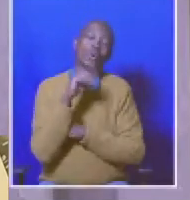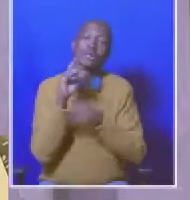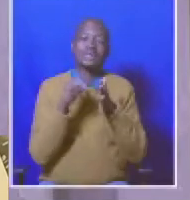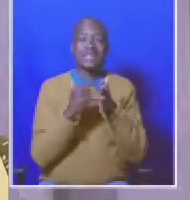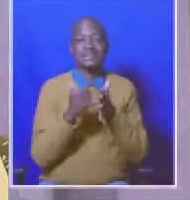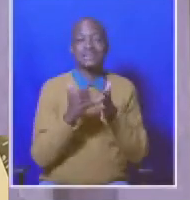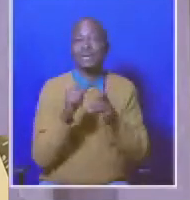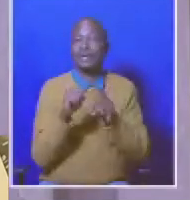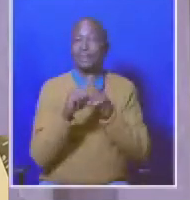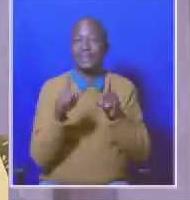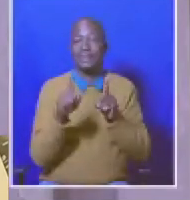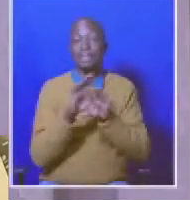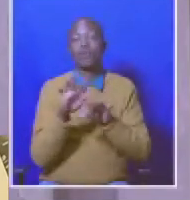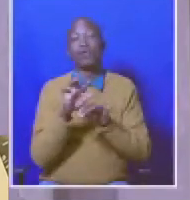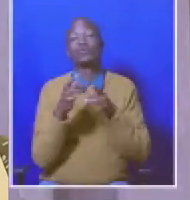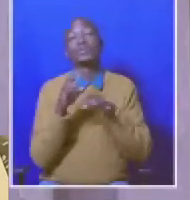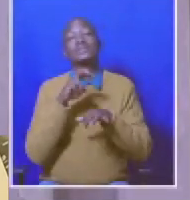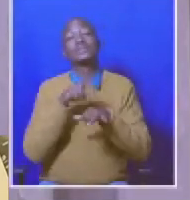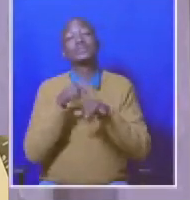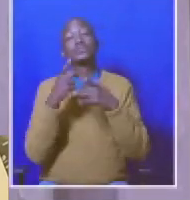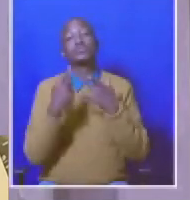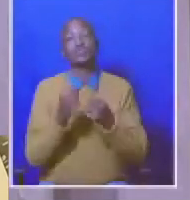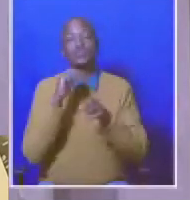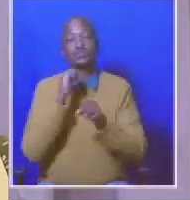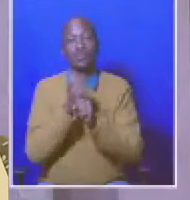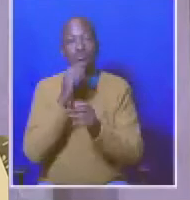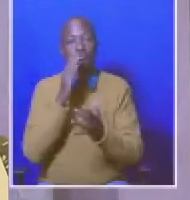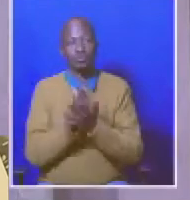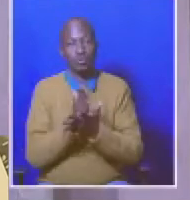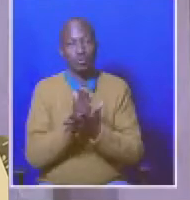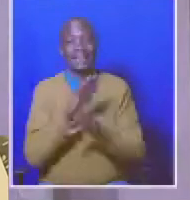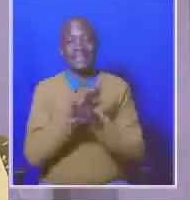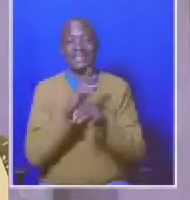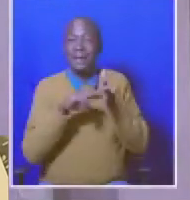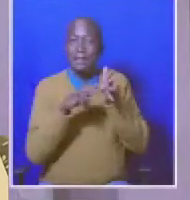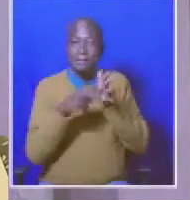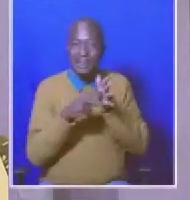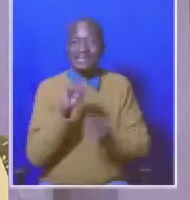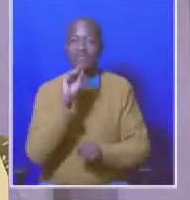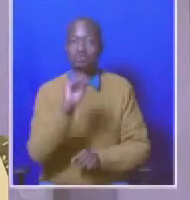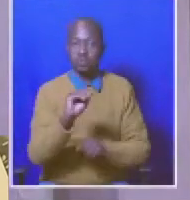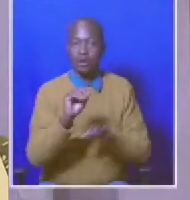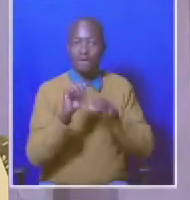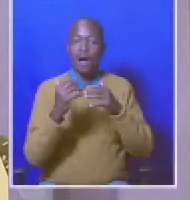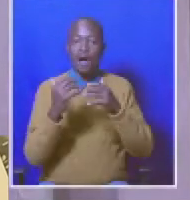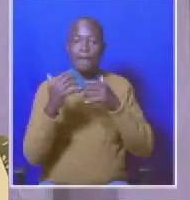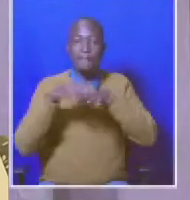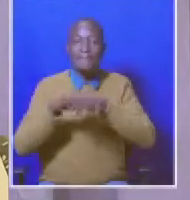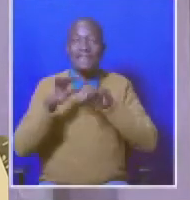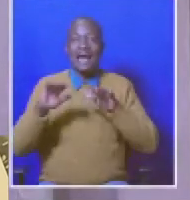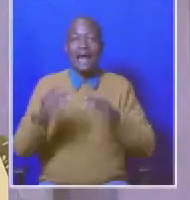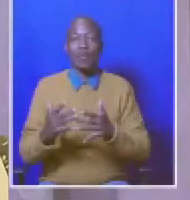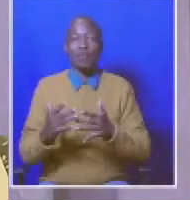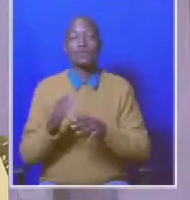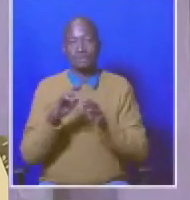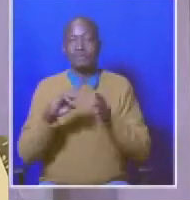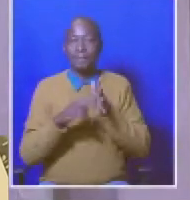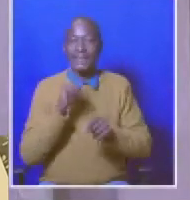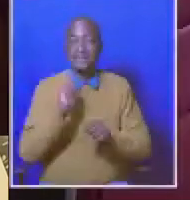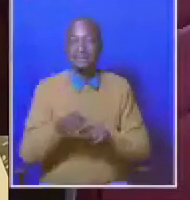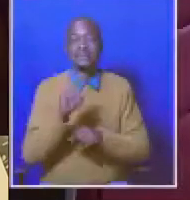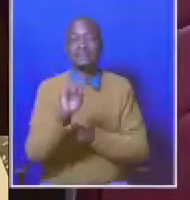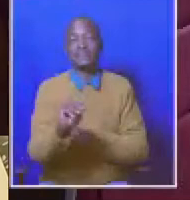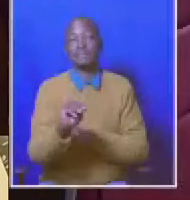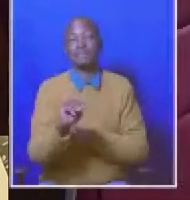to ensure that there are plans for implementation. If